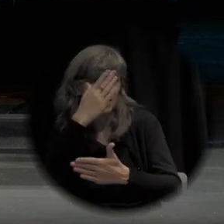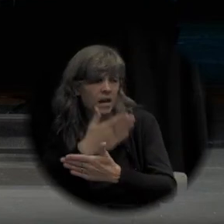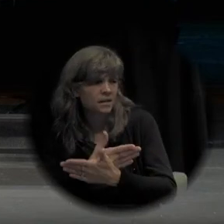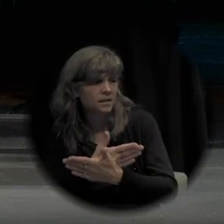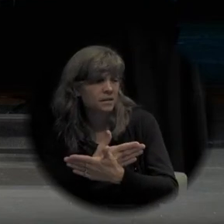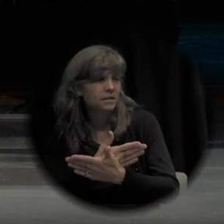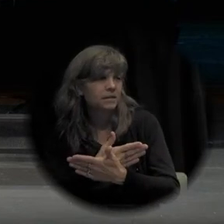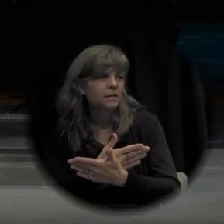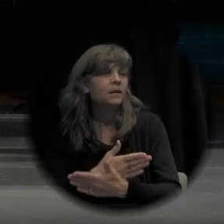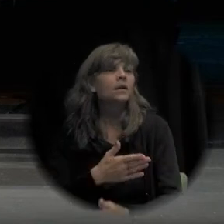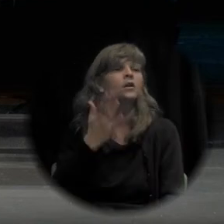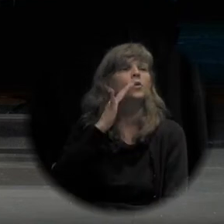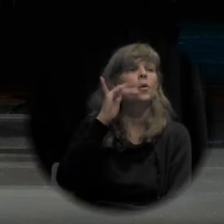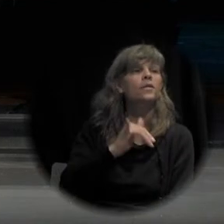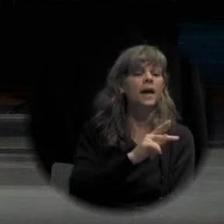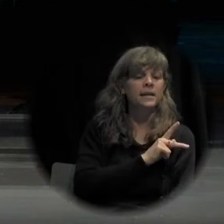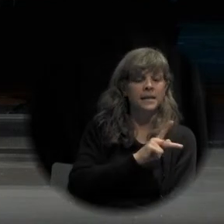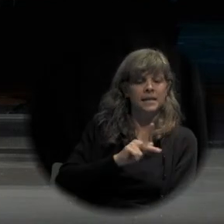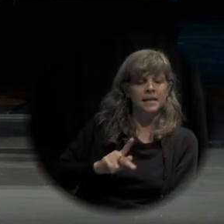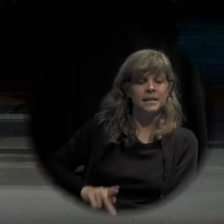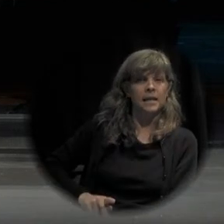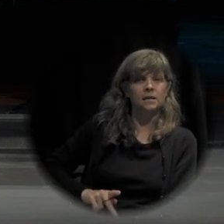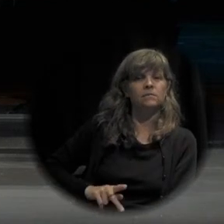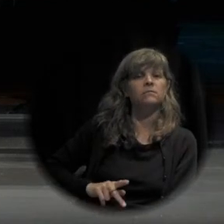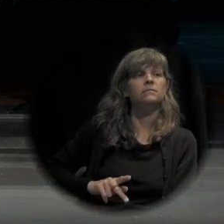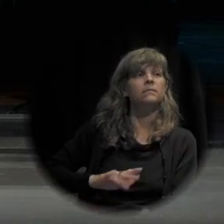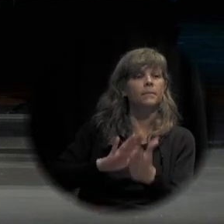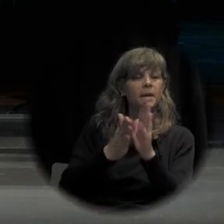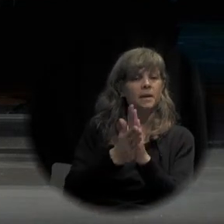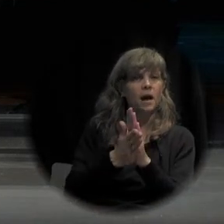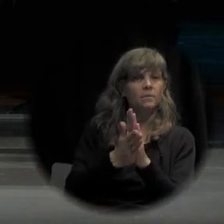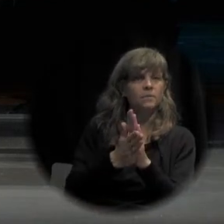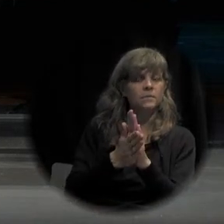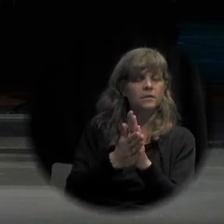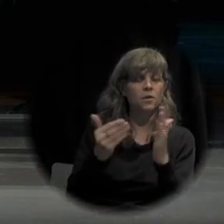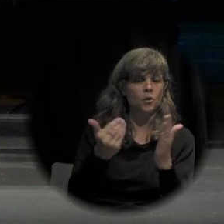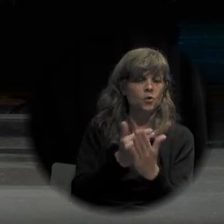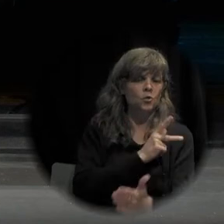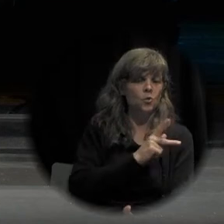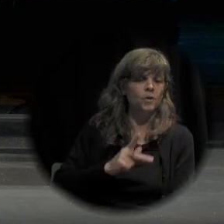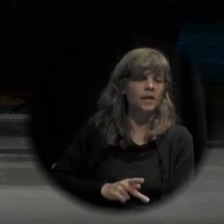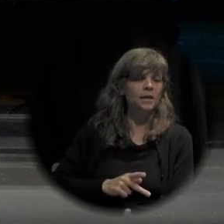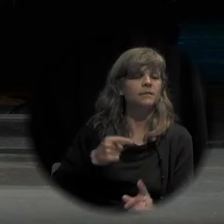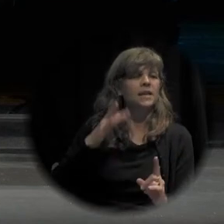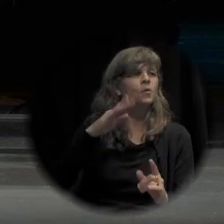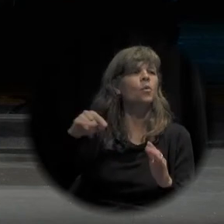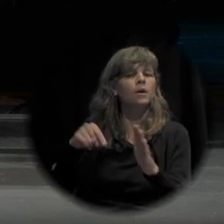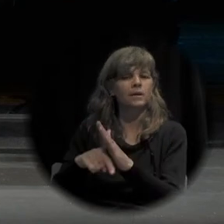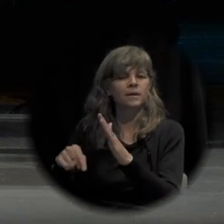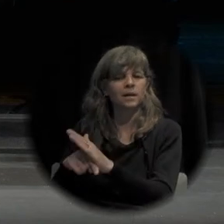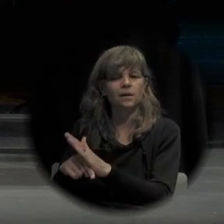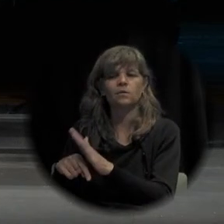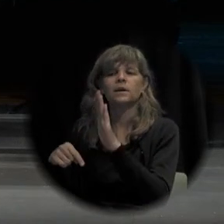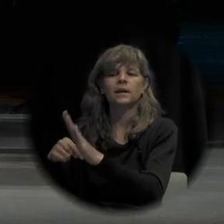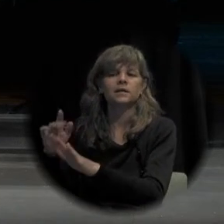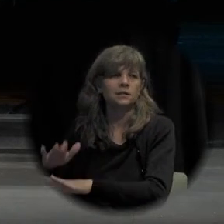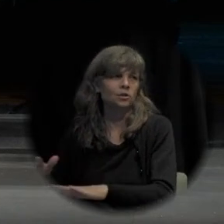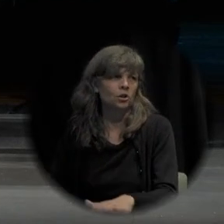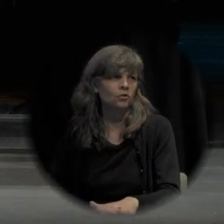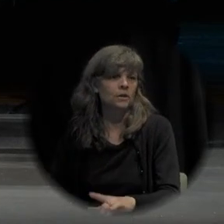that's what kings do, right? Take out all the opposition. David swore to Saul he not only wouldn't kill Saul, but he wouldn't kill